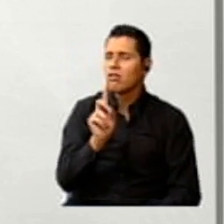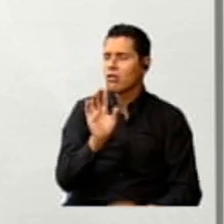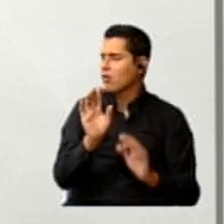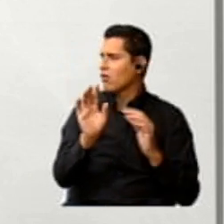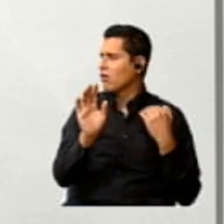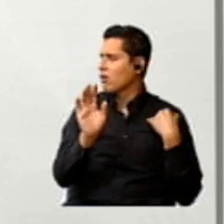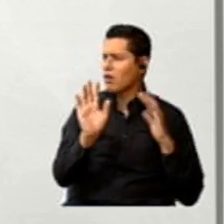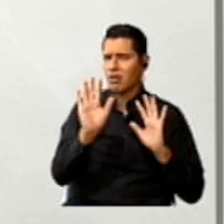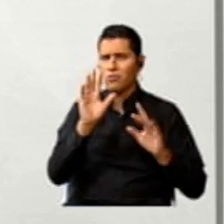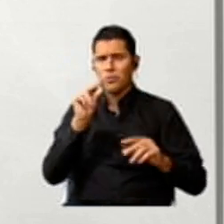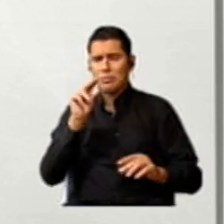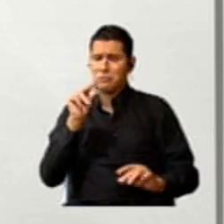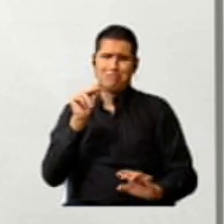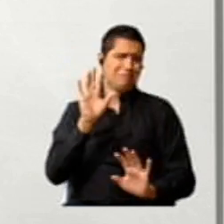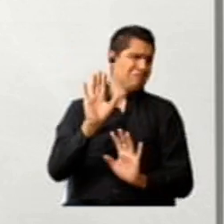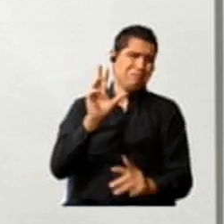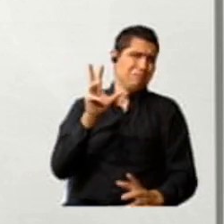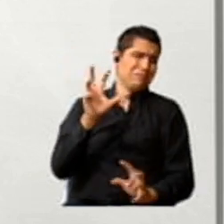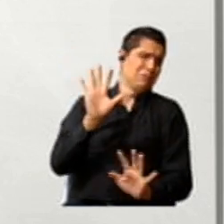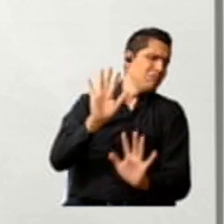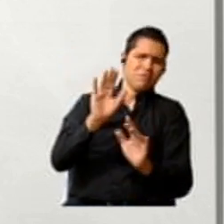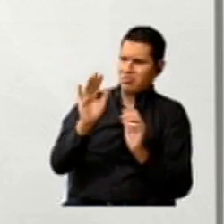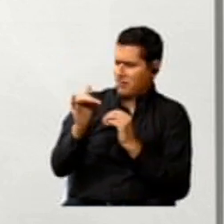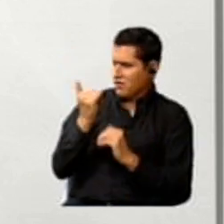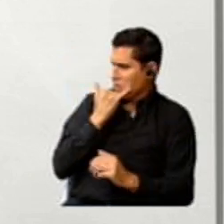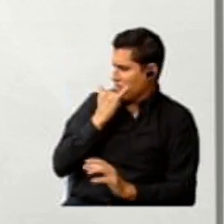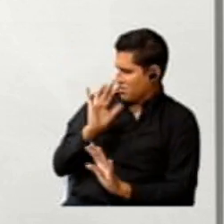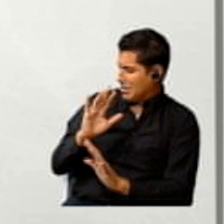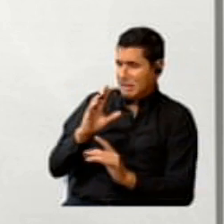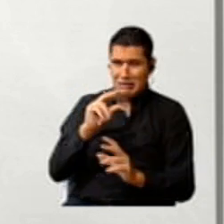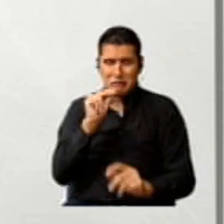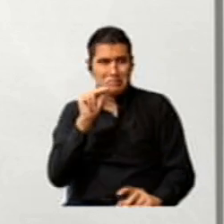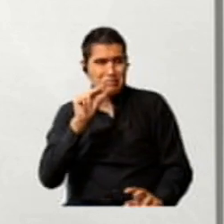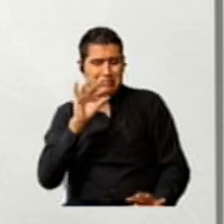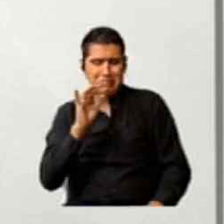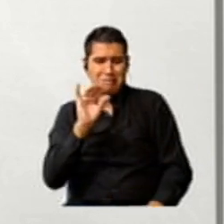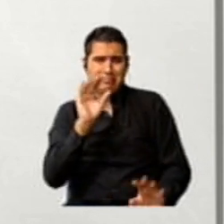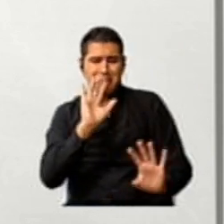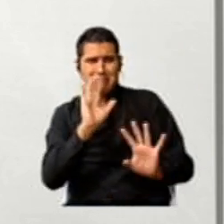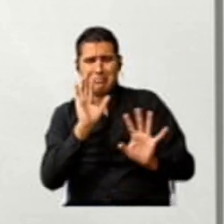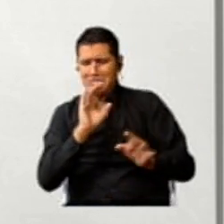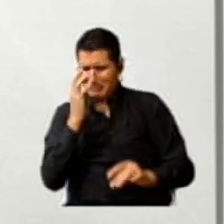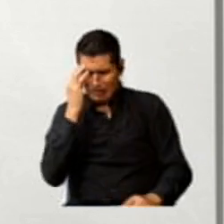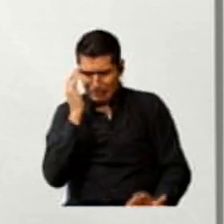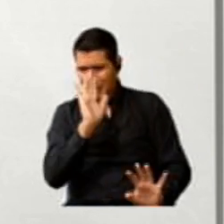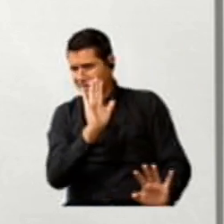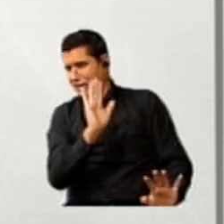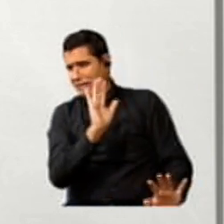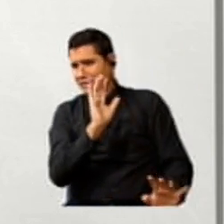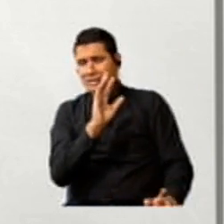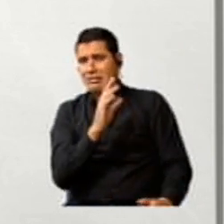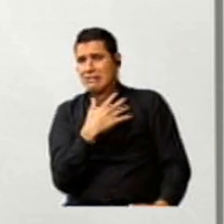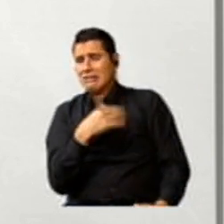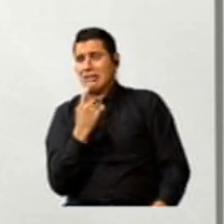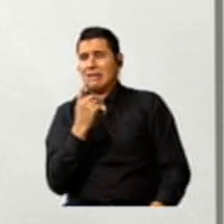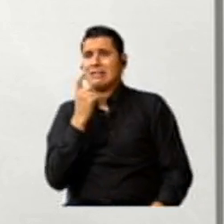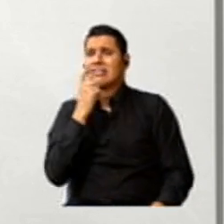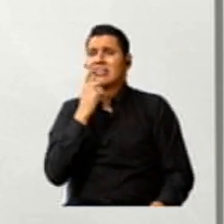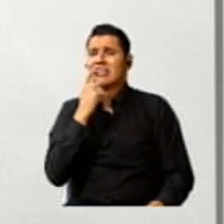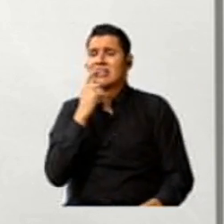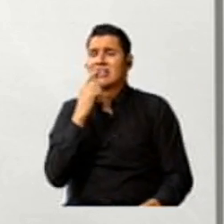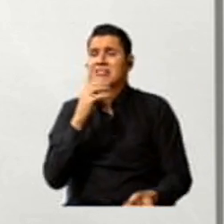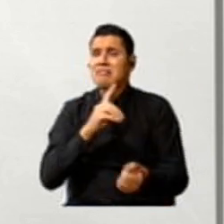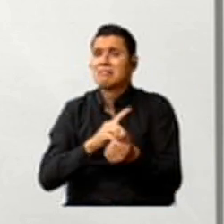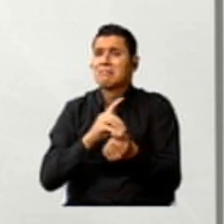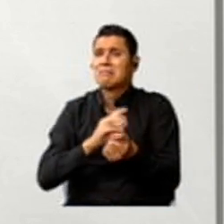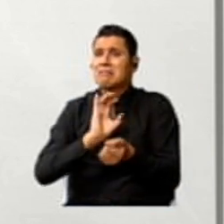no, no. Oh, oh, oh. What happened, Waldo? Oh, no. The dental care.